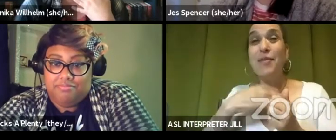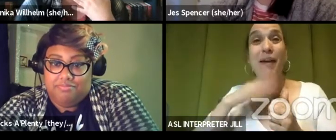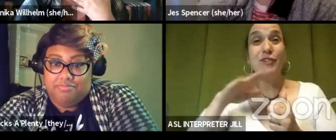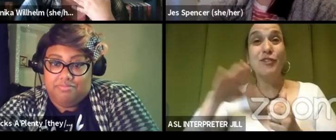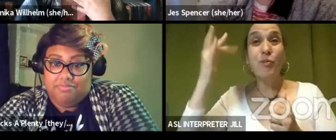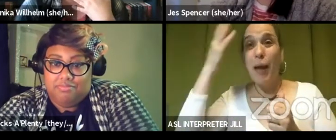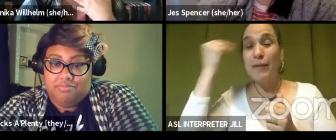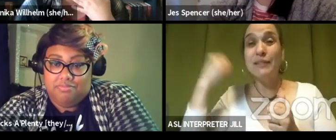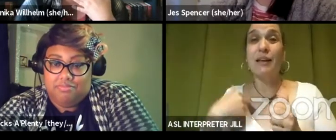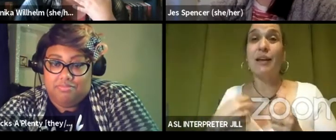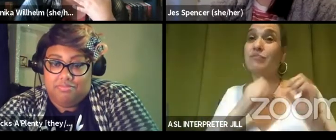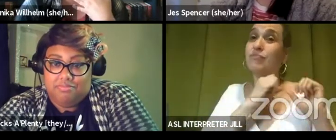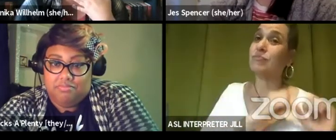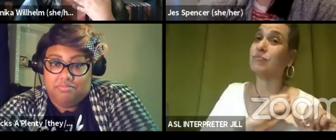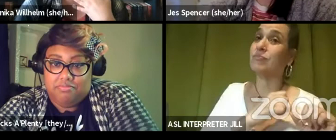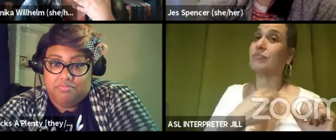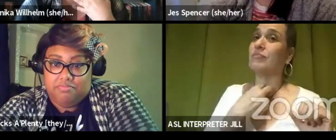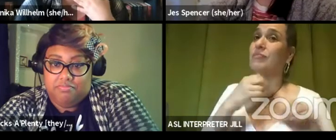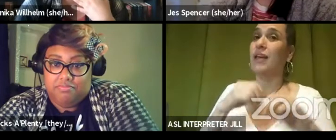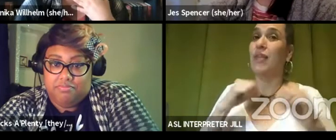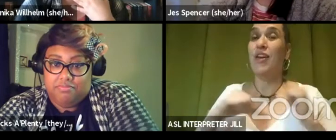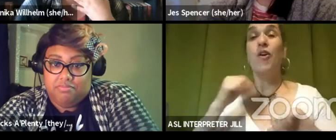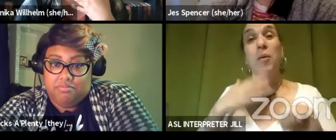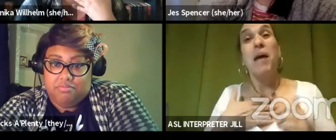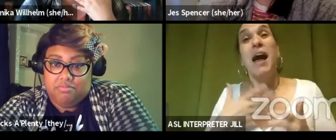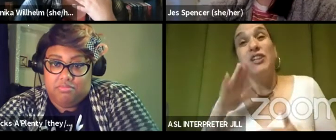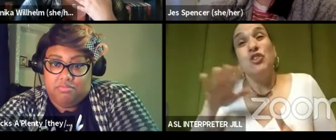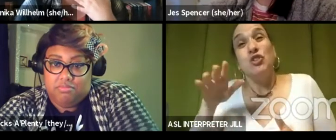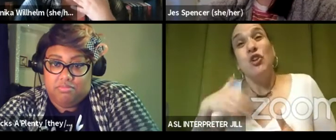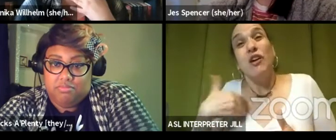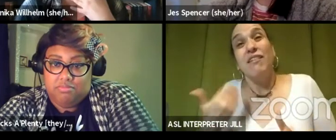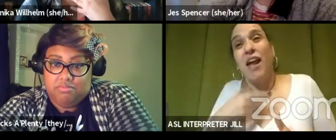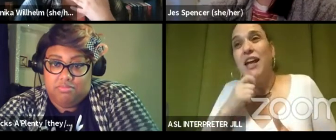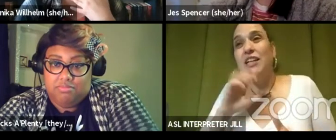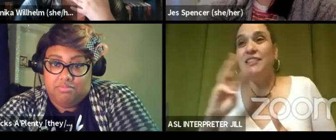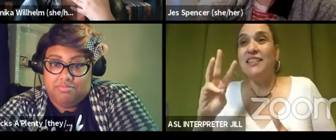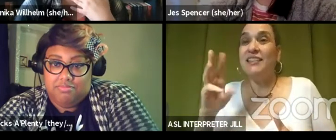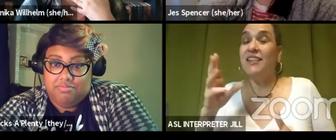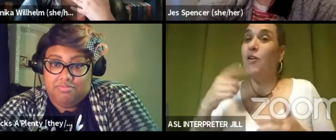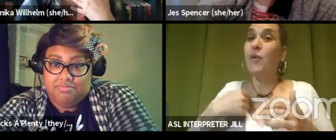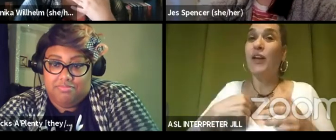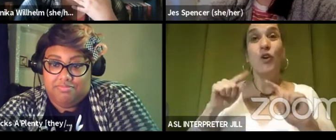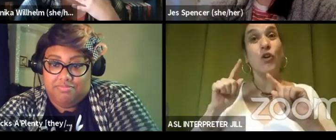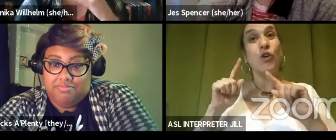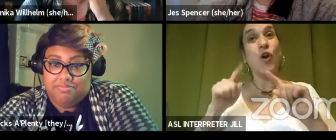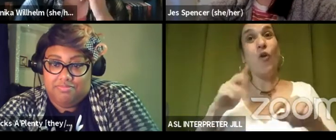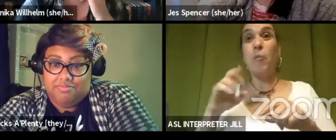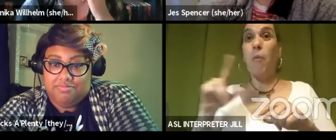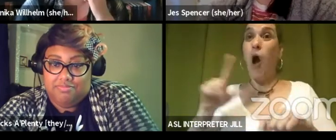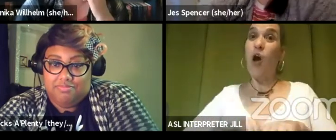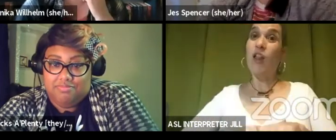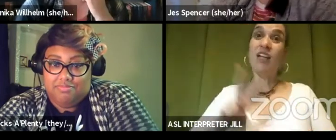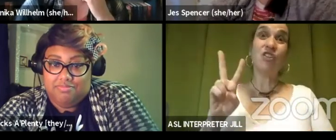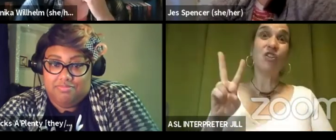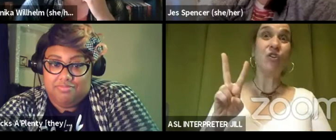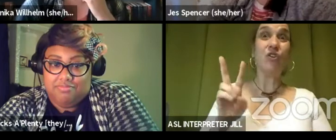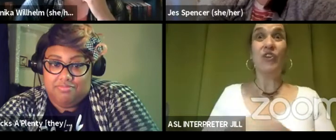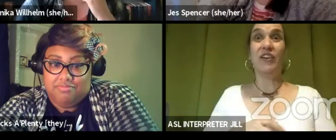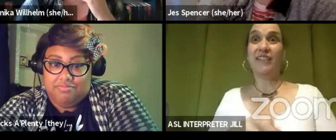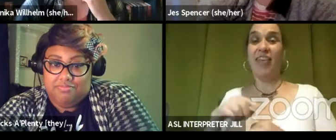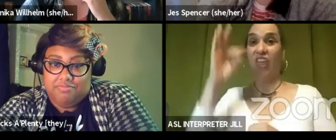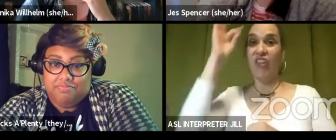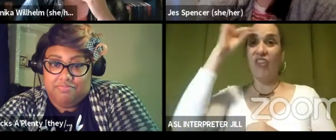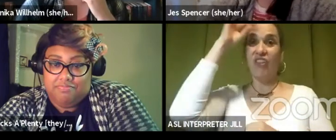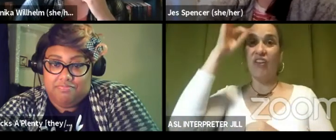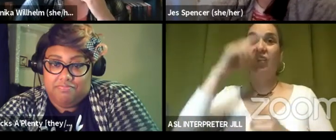or, like, I mean, I don't know. My kids are little. They're 6. So, like, sometimes I'd be like, let's go to the mall at 2 p.m. And, like, they don't know any better. But, like, you know, but